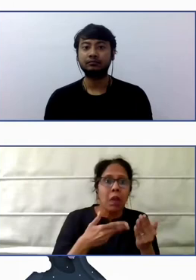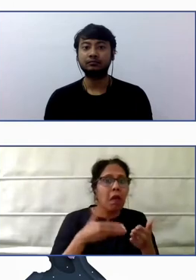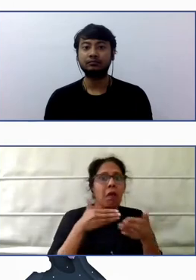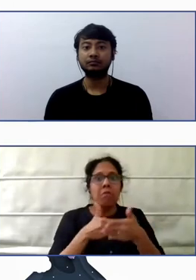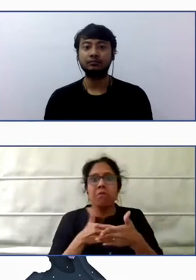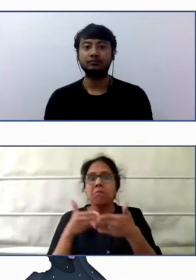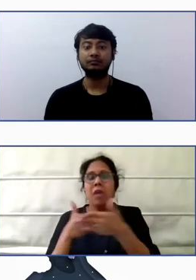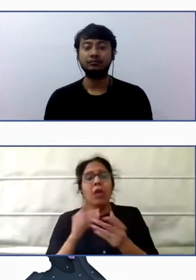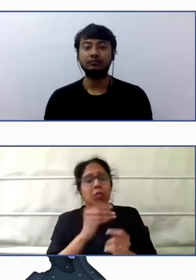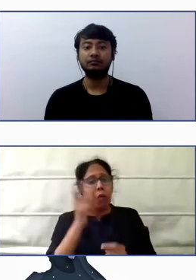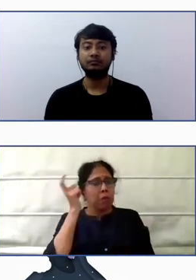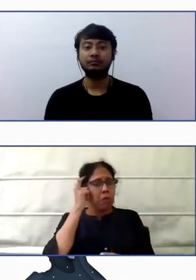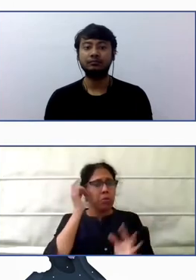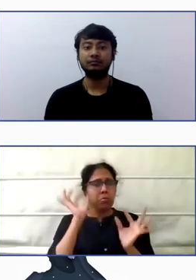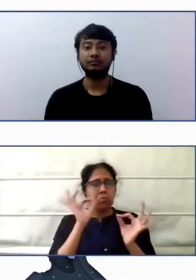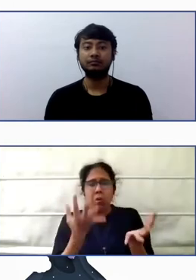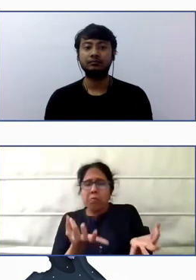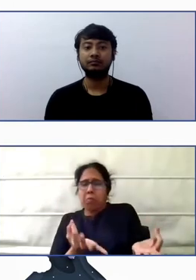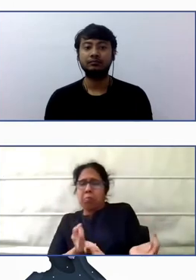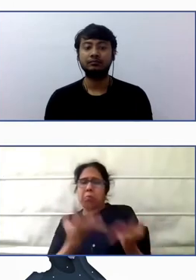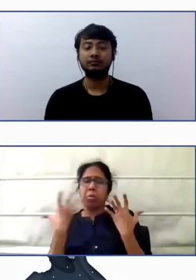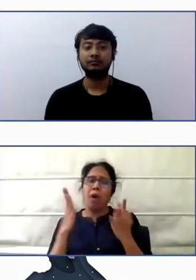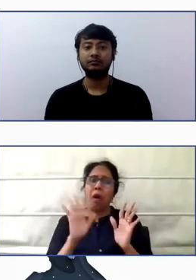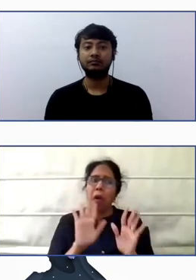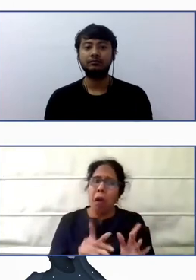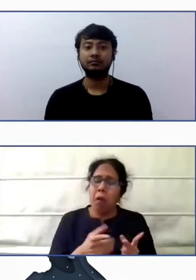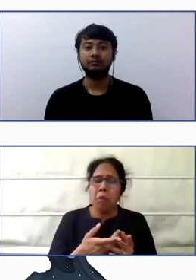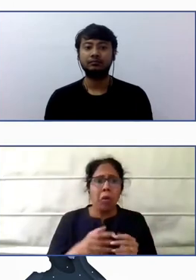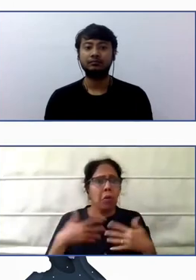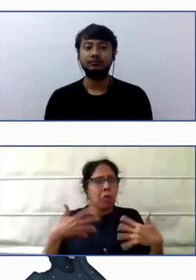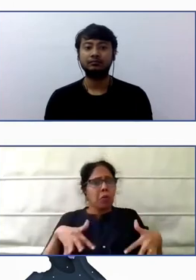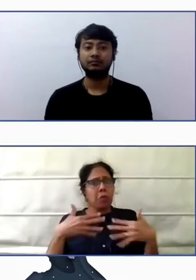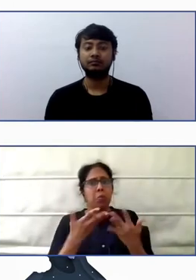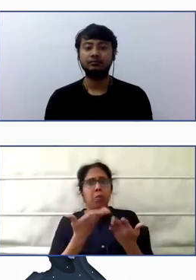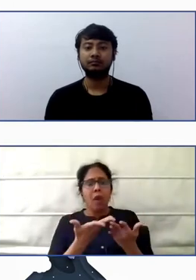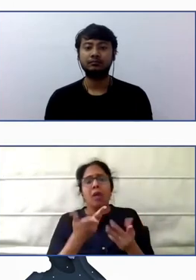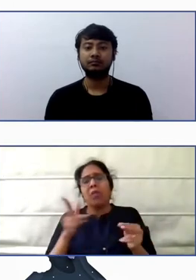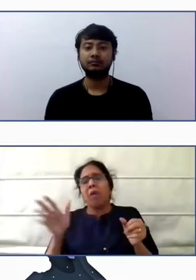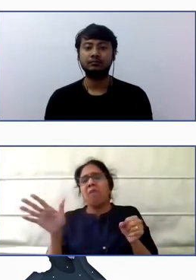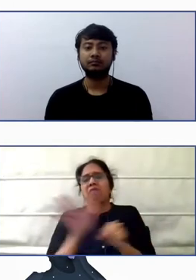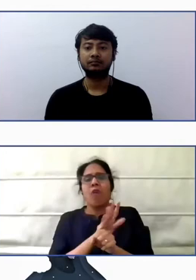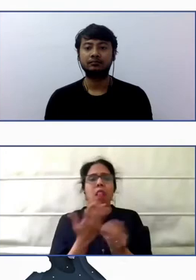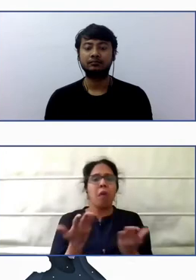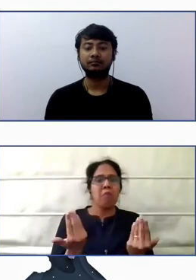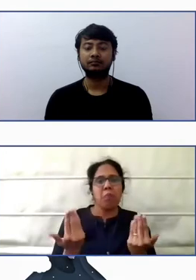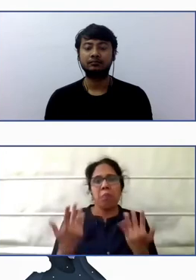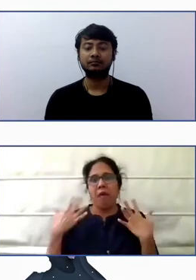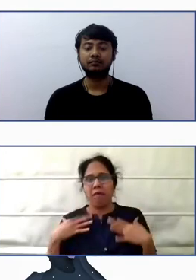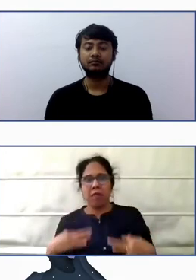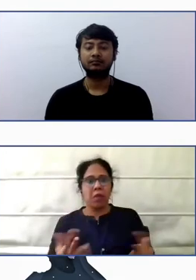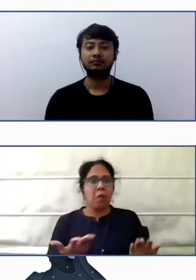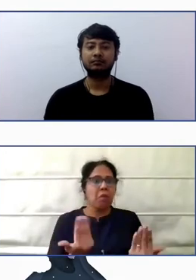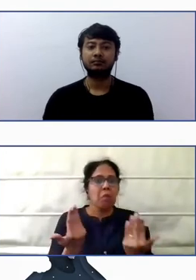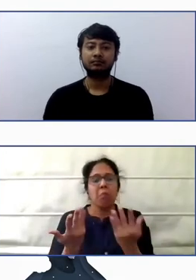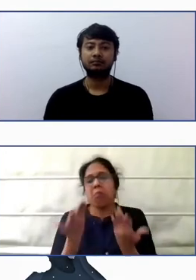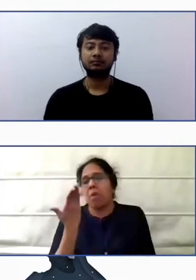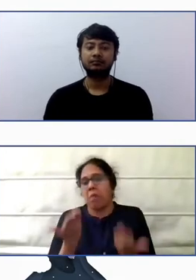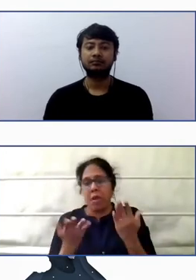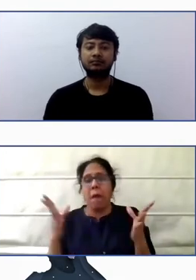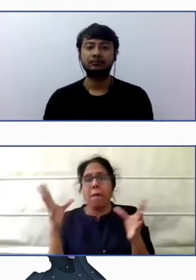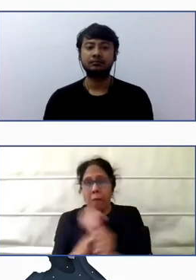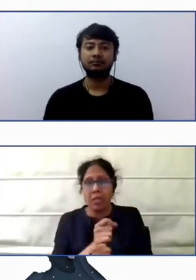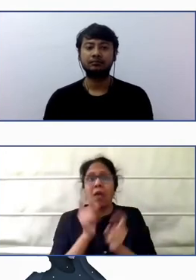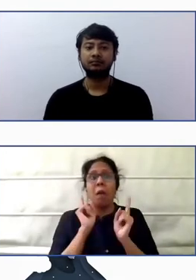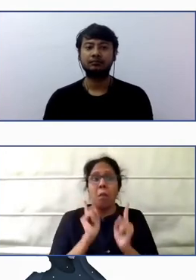brilliant, intellectually extremely brilliant. I mean, may not have the complete physical abilities that typical human beings have, but